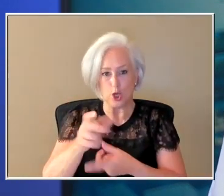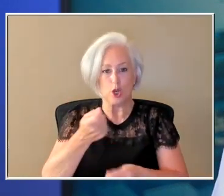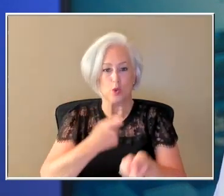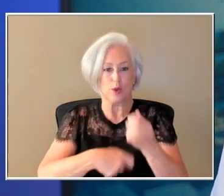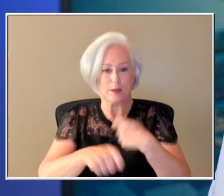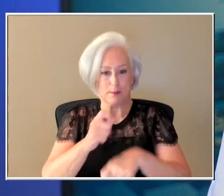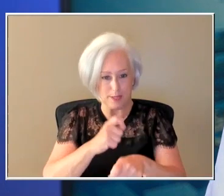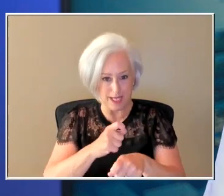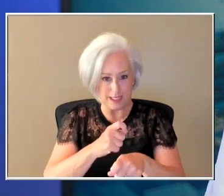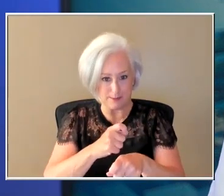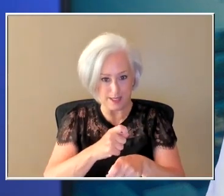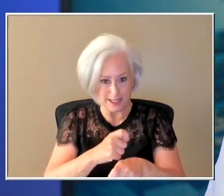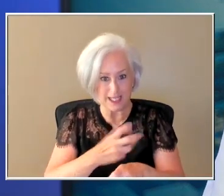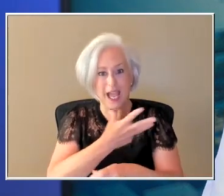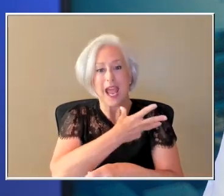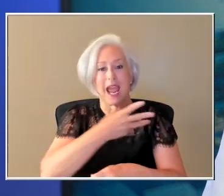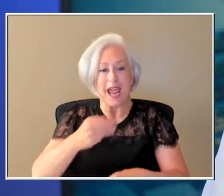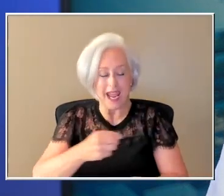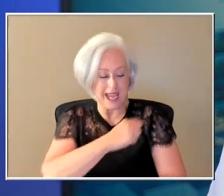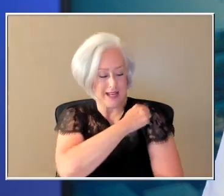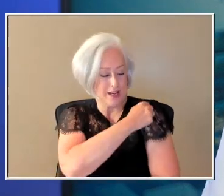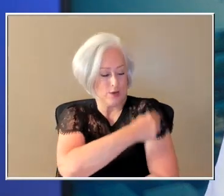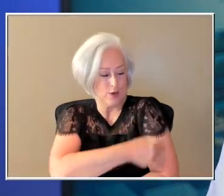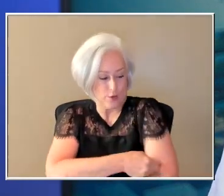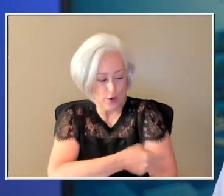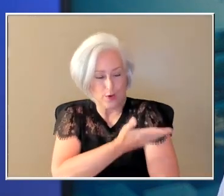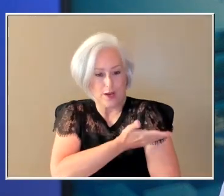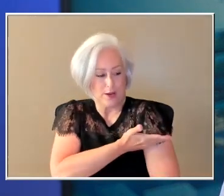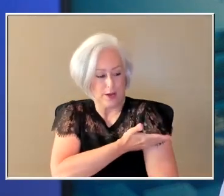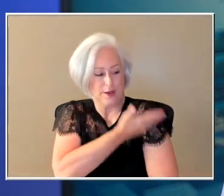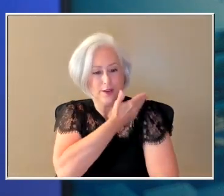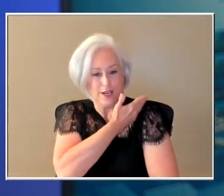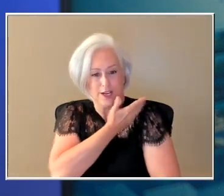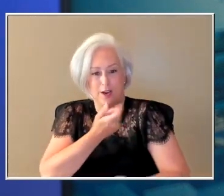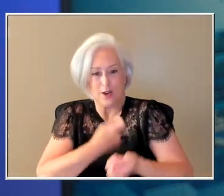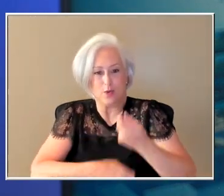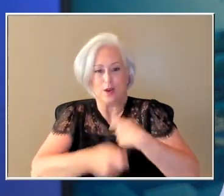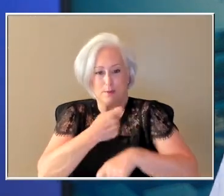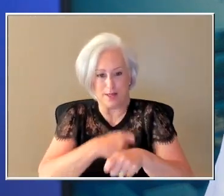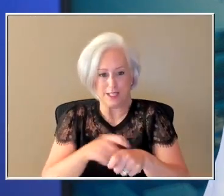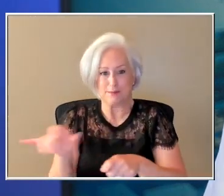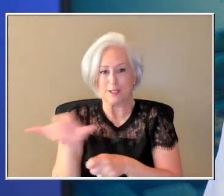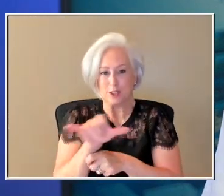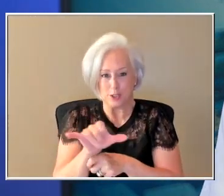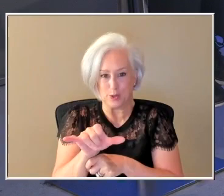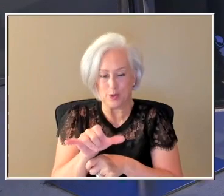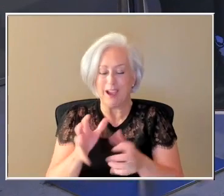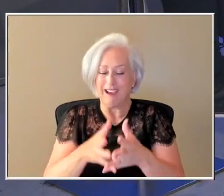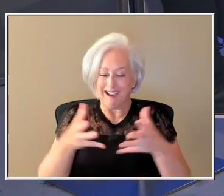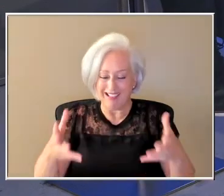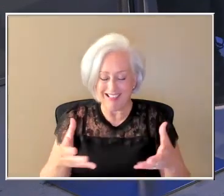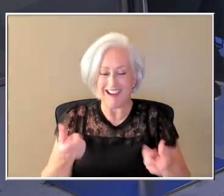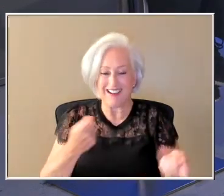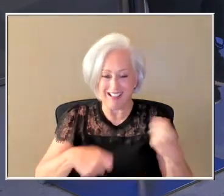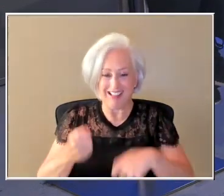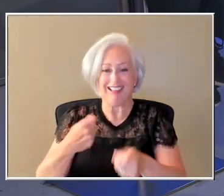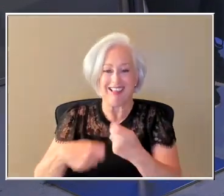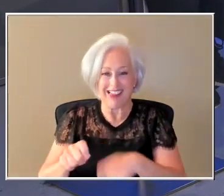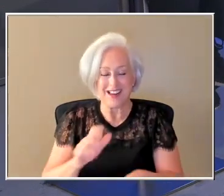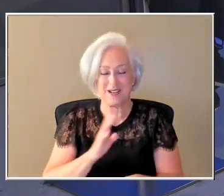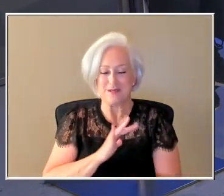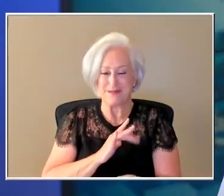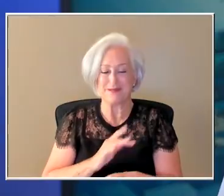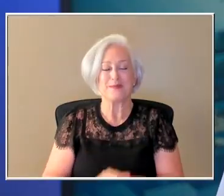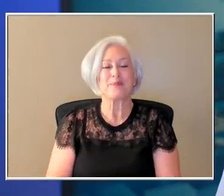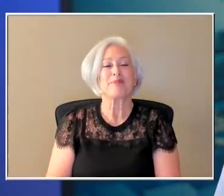humerus reverse total shoulder total scapular replacement. That's a mouthful. I say that 5 times real fast. And essentially what that is